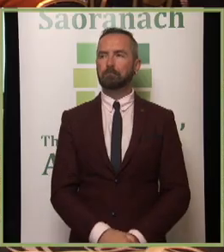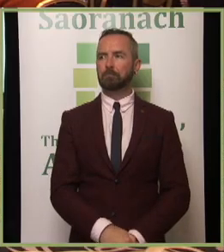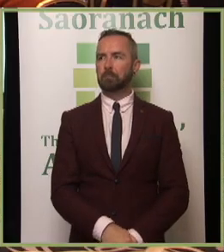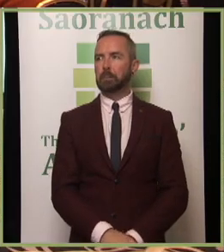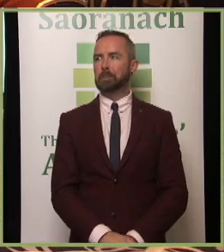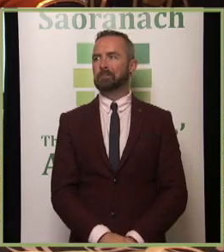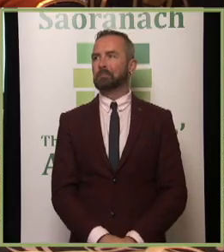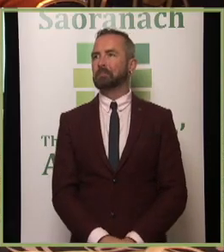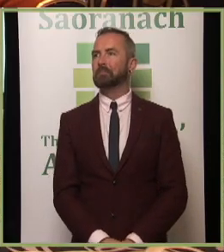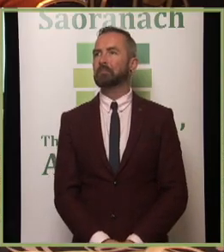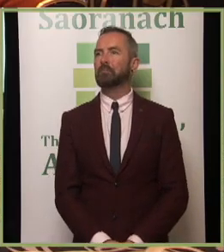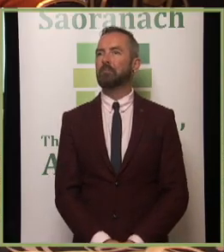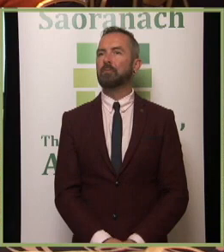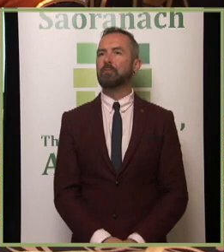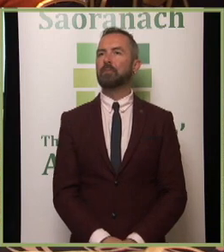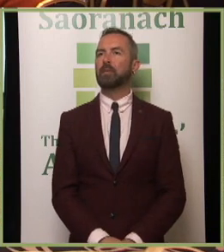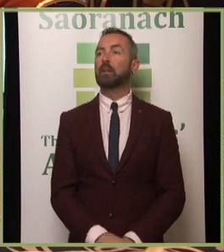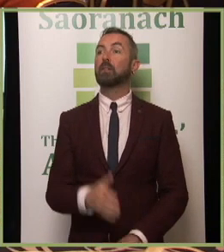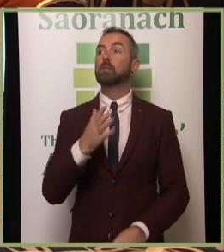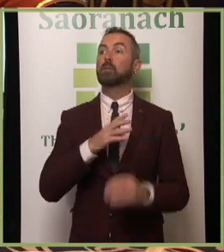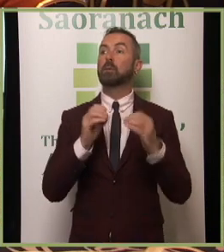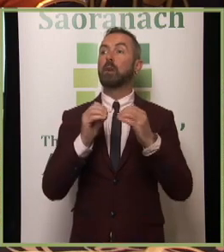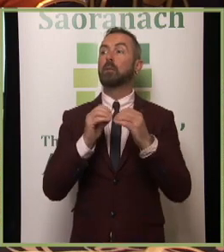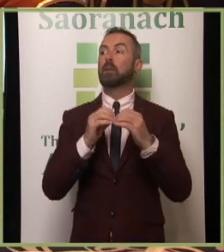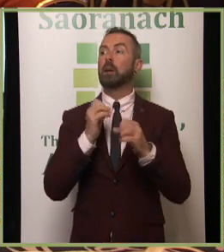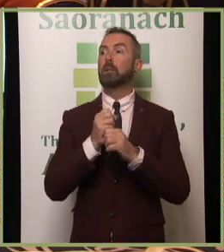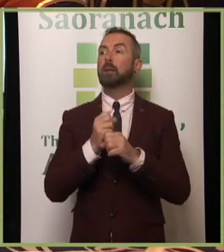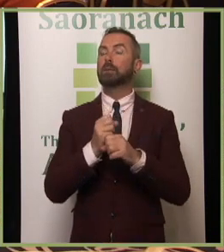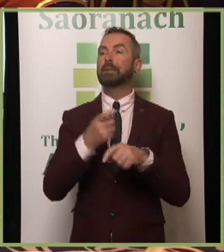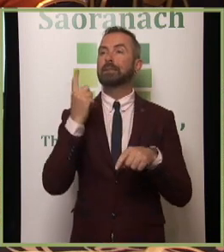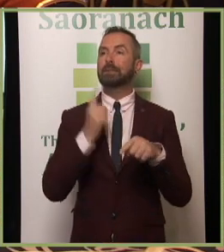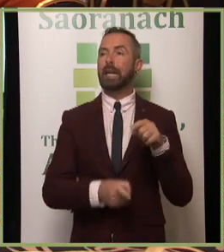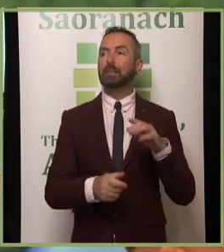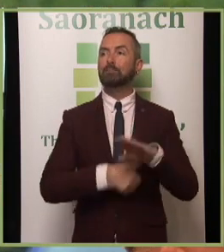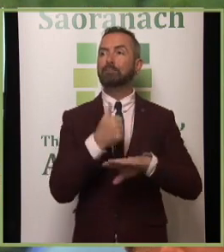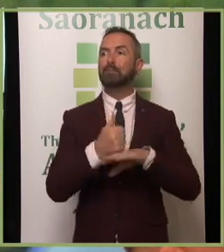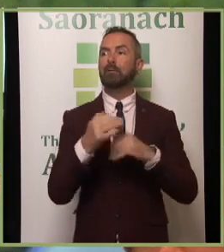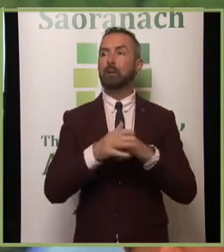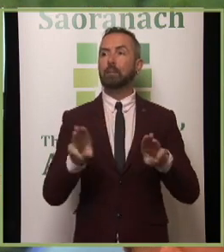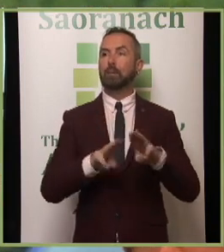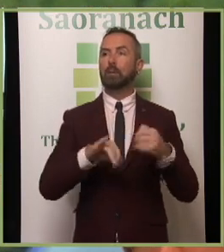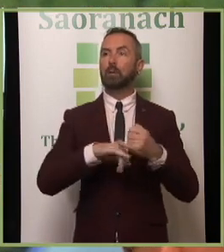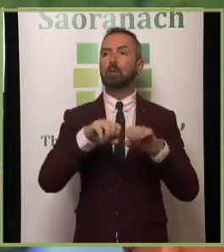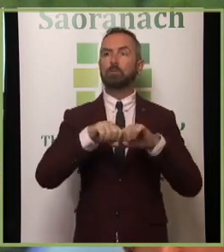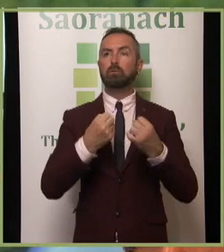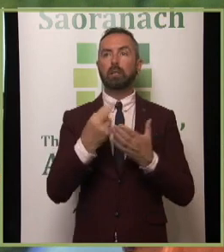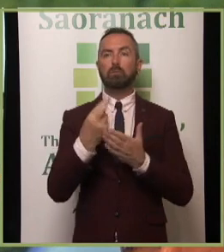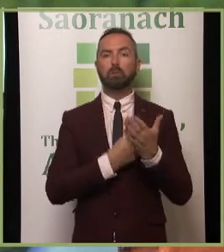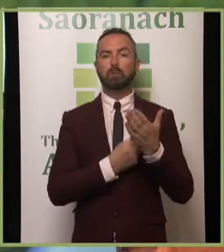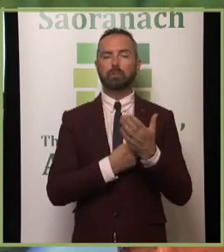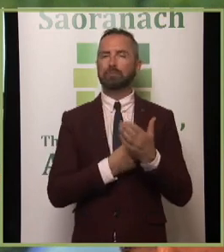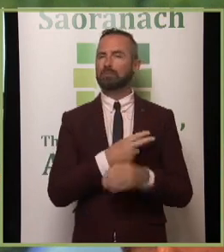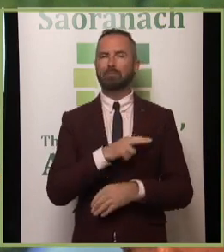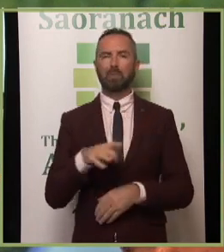Just to comment on the last sentence that was suggested about sanctions must be in place for hedge cutters who break regulations. I don't think that's necessary